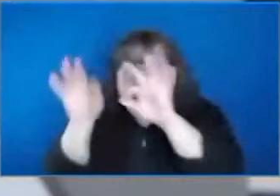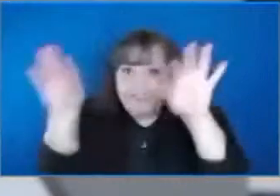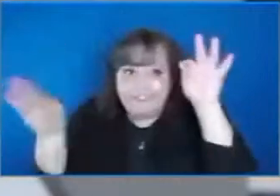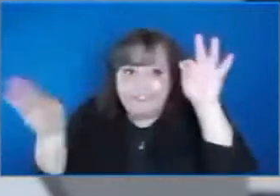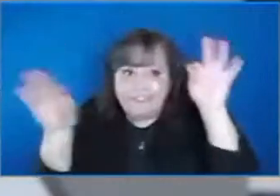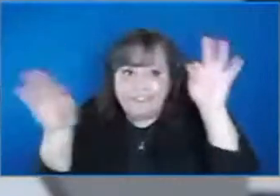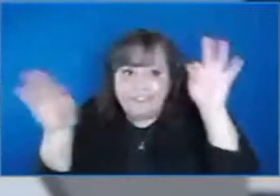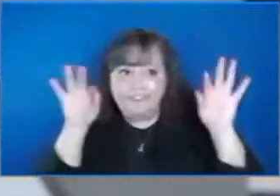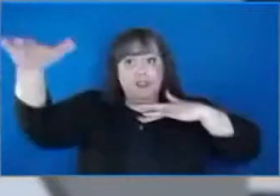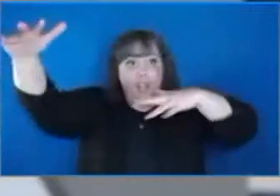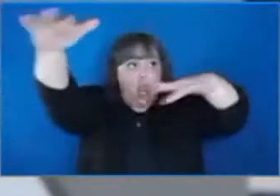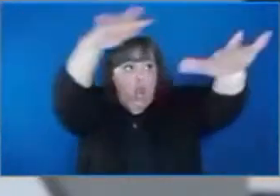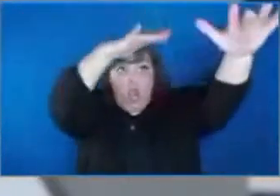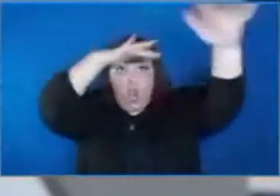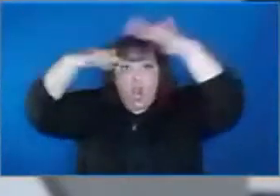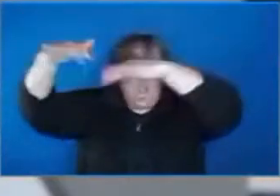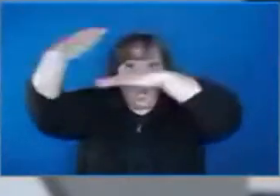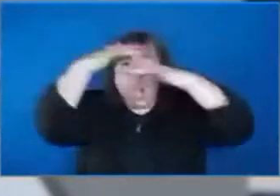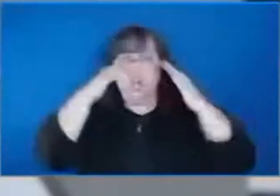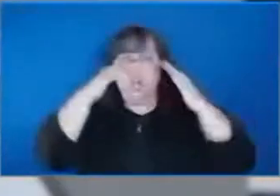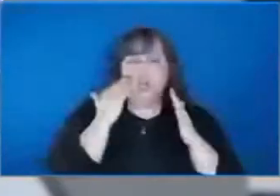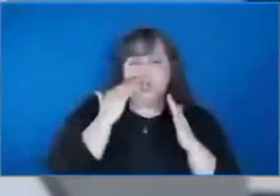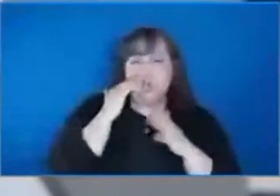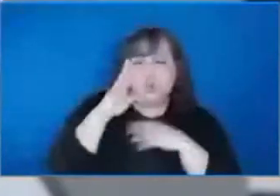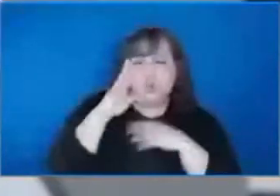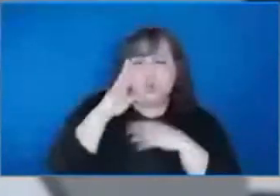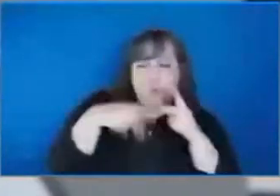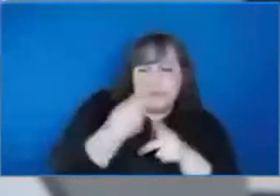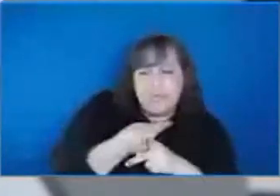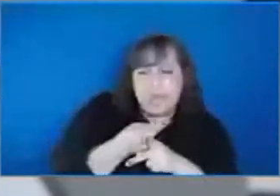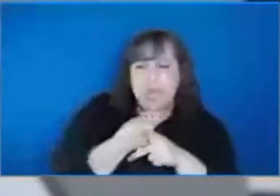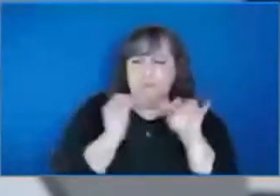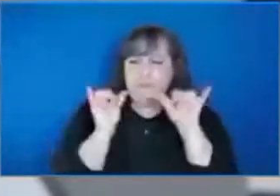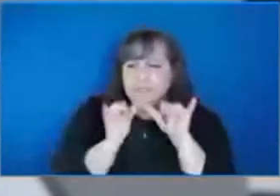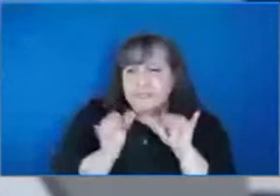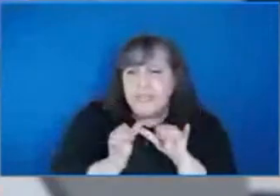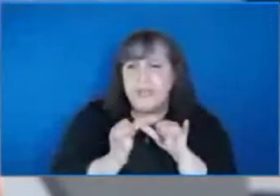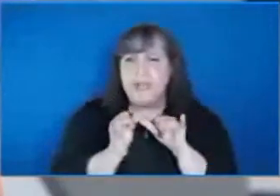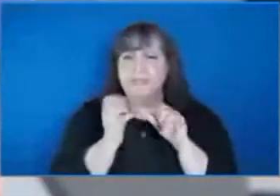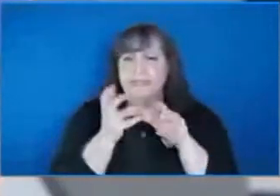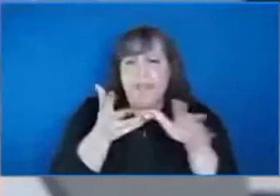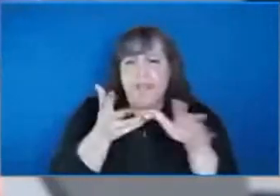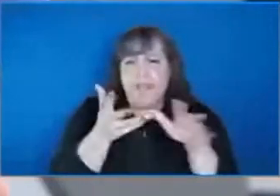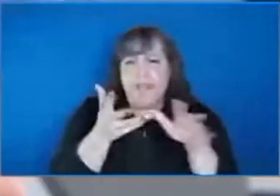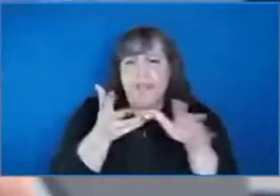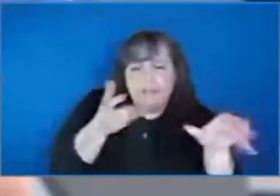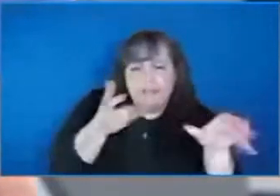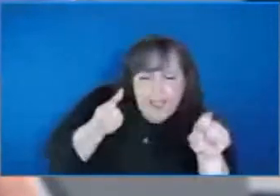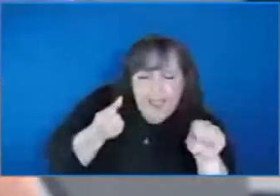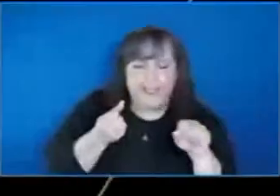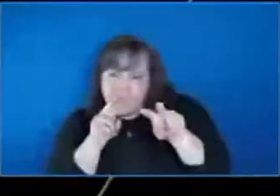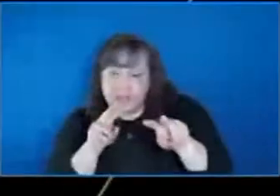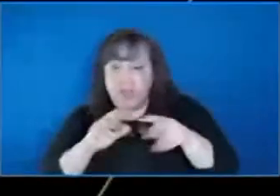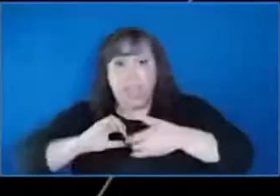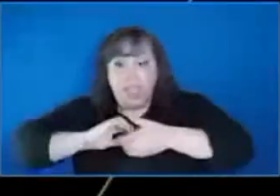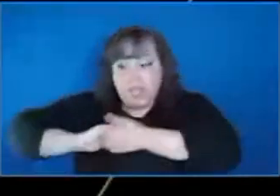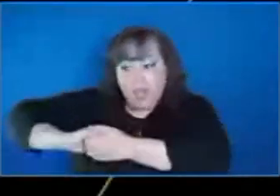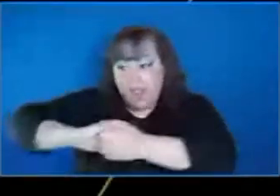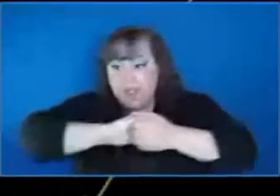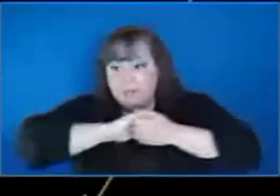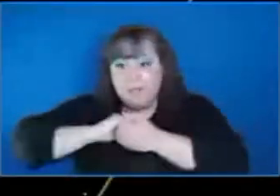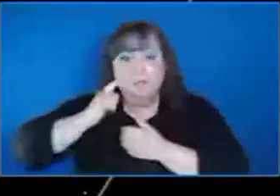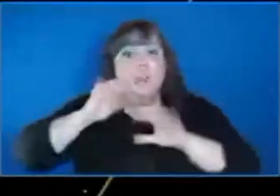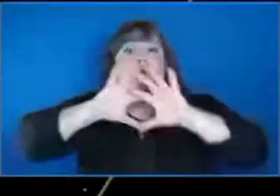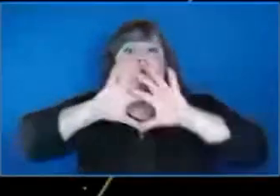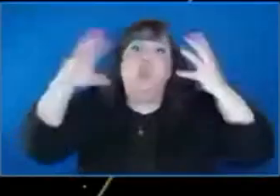are, characterizing them, tracking them, assessing, collaborating internationally, because it's a global concern. We're all on this